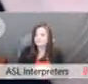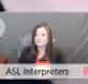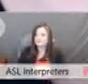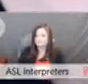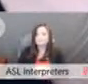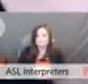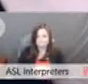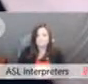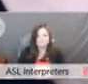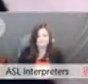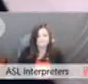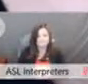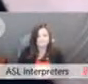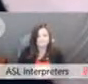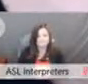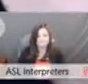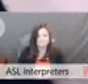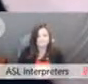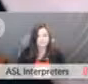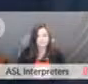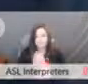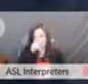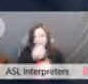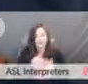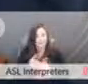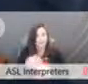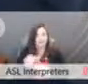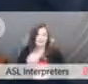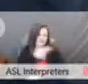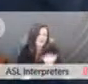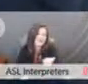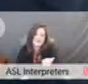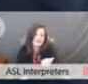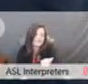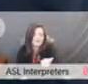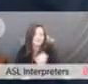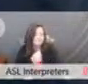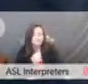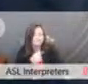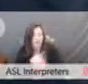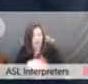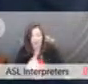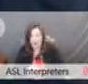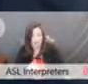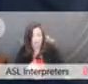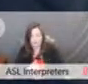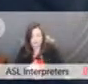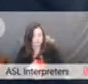Sure. To get through this, the vaccines alone are not going to be the key. Vaccination will be the